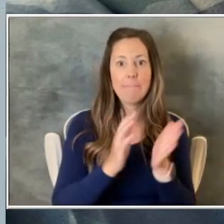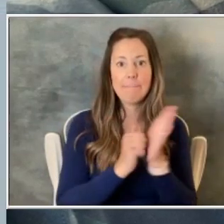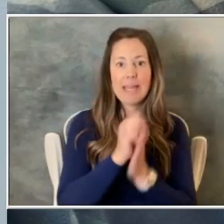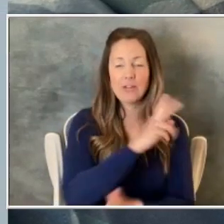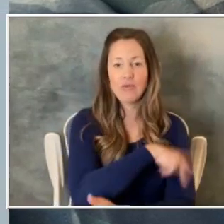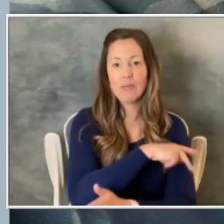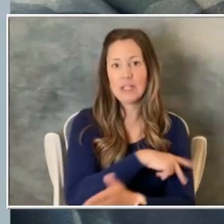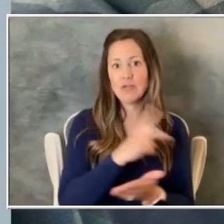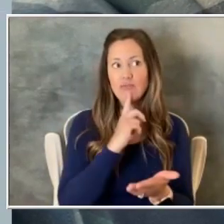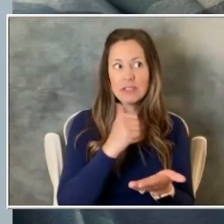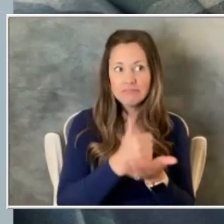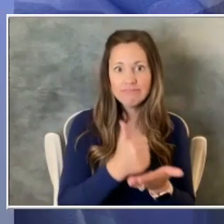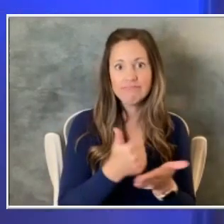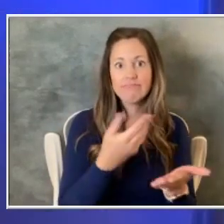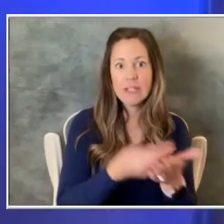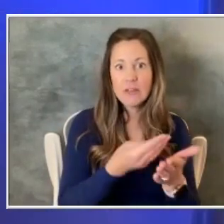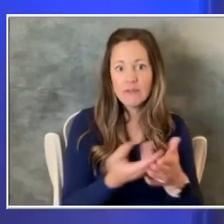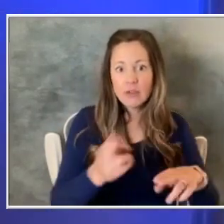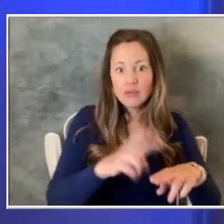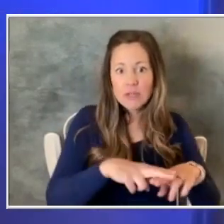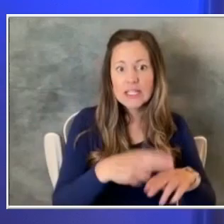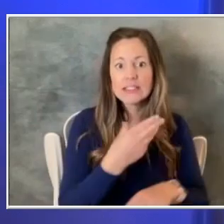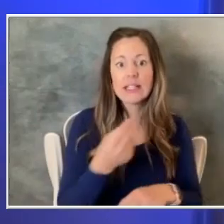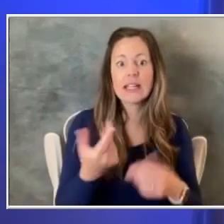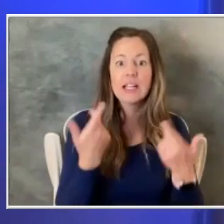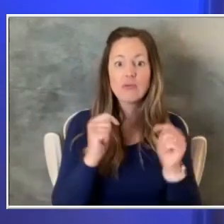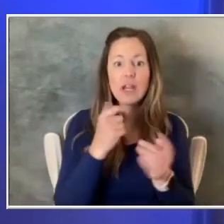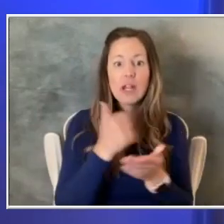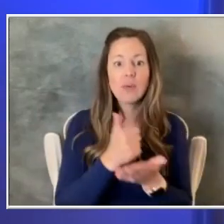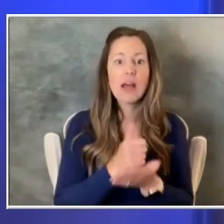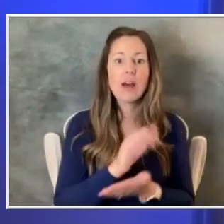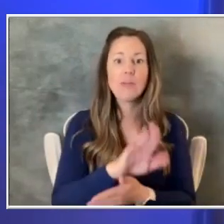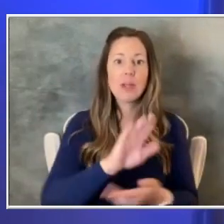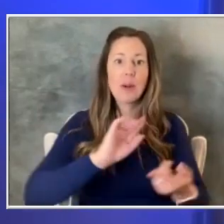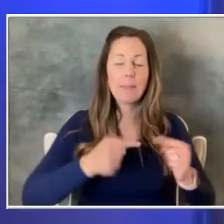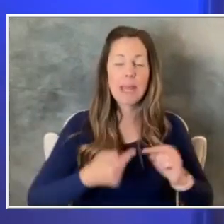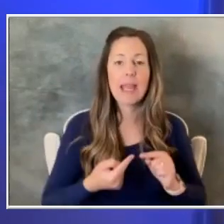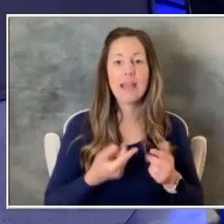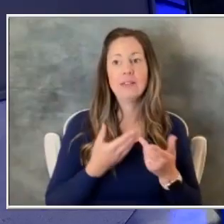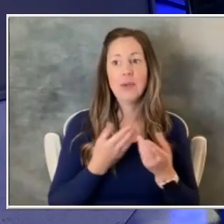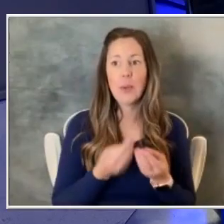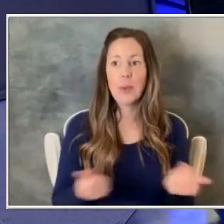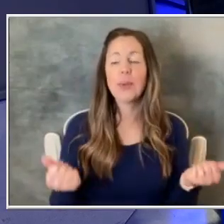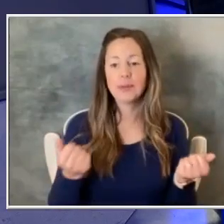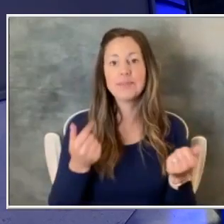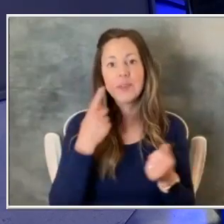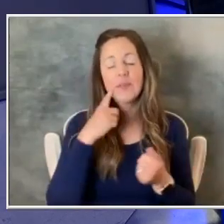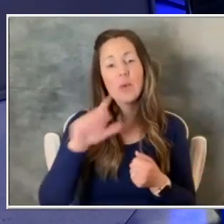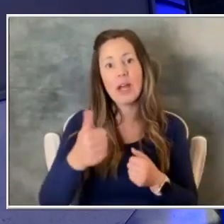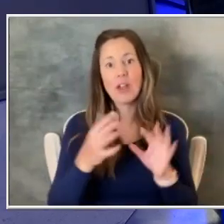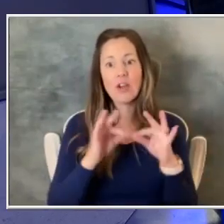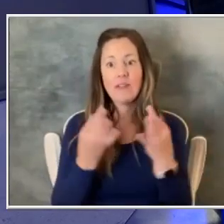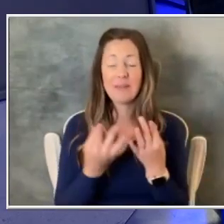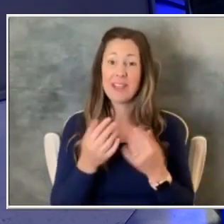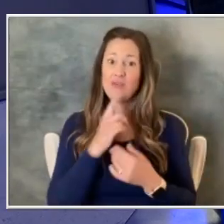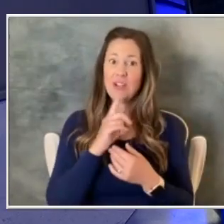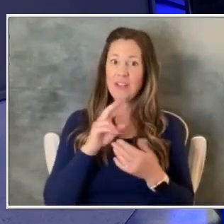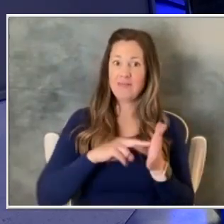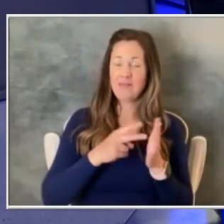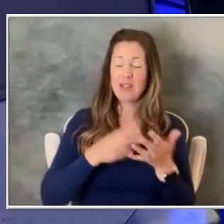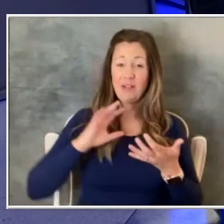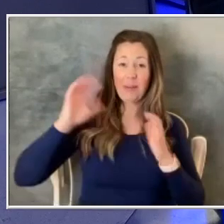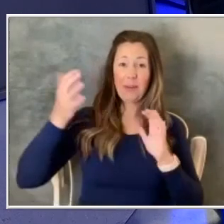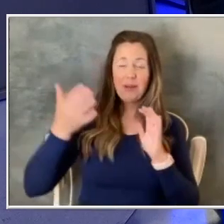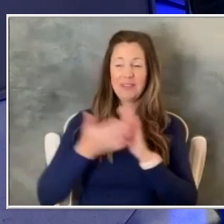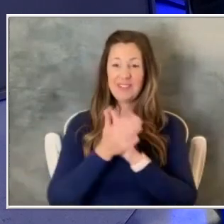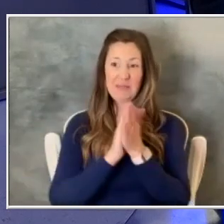some fundraising, and try to help ease the pain for other families. Right, it's you kind of turning this tragedy into something good when you feel